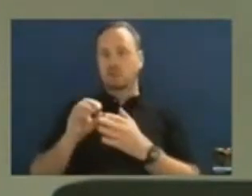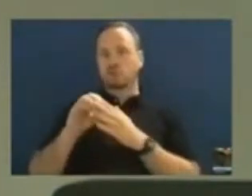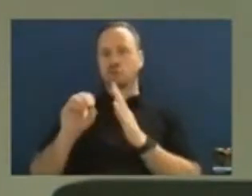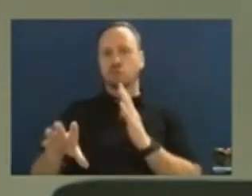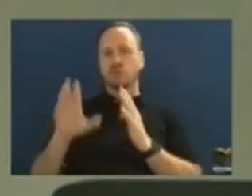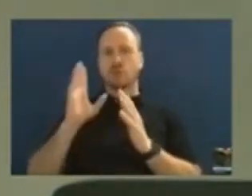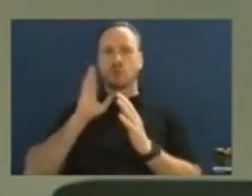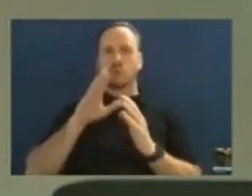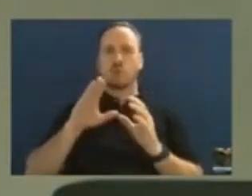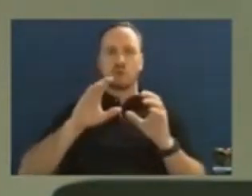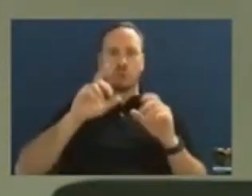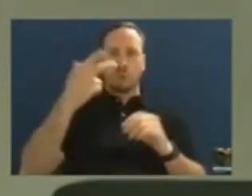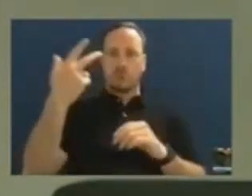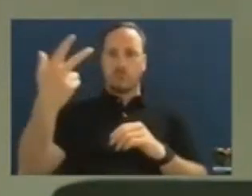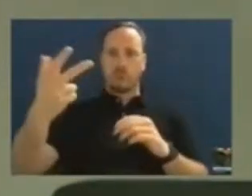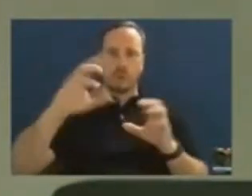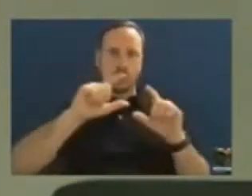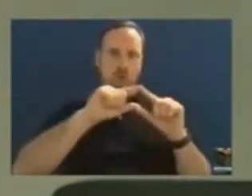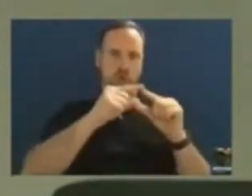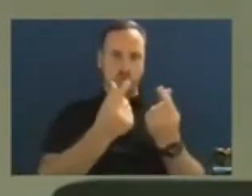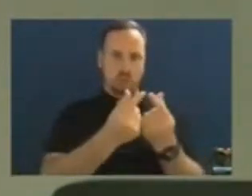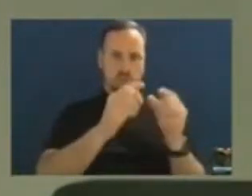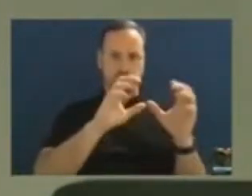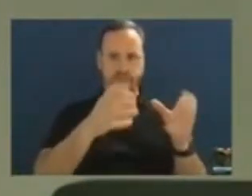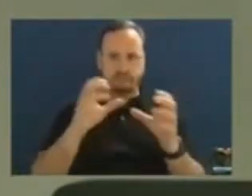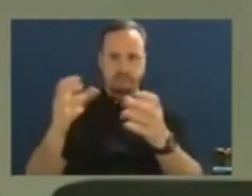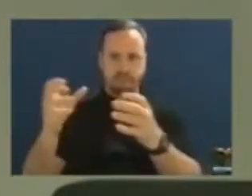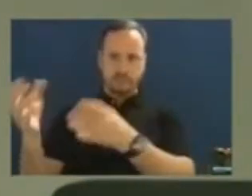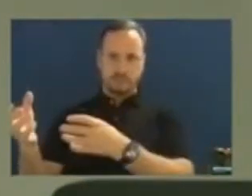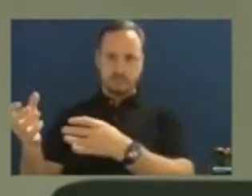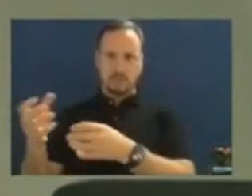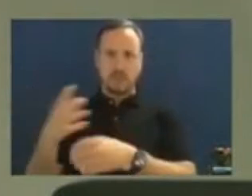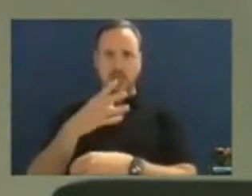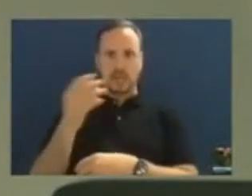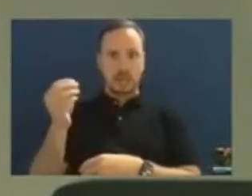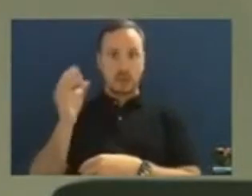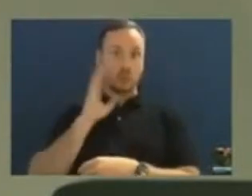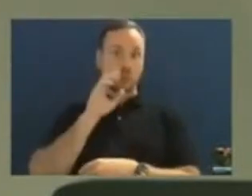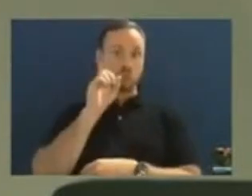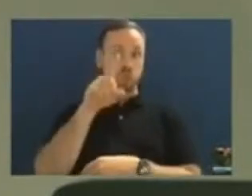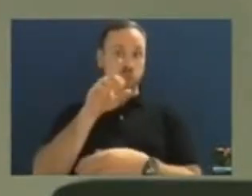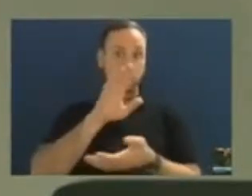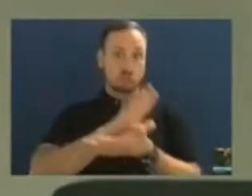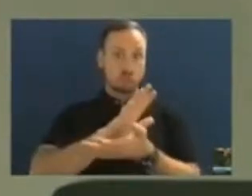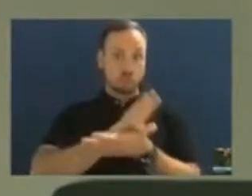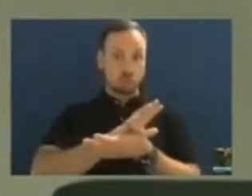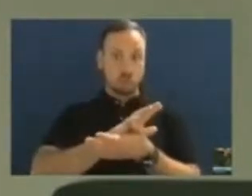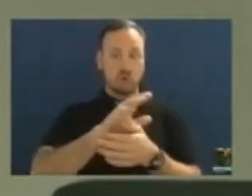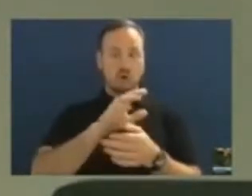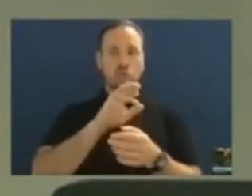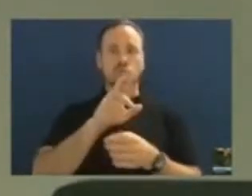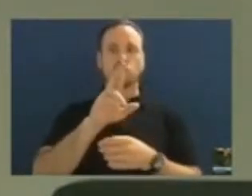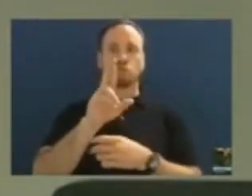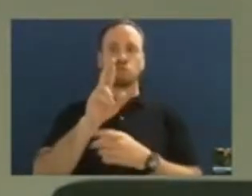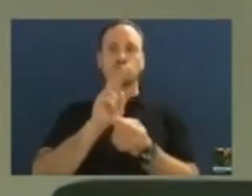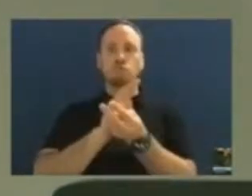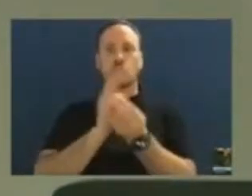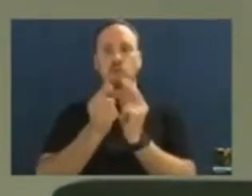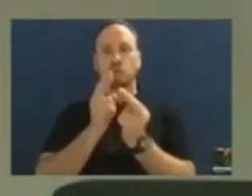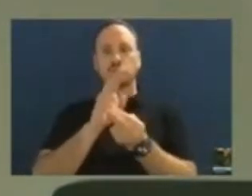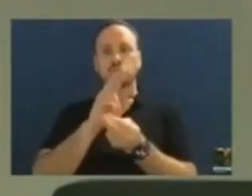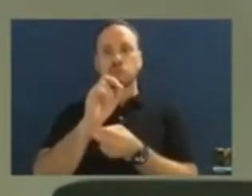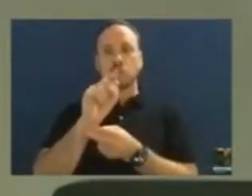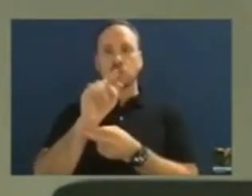per school and will attend school on a rotation of in-person and remote learning